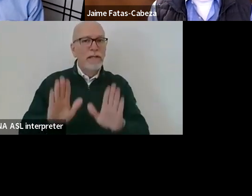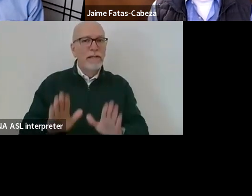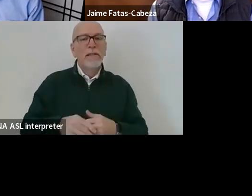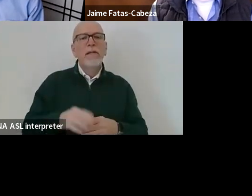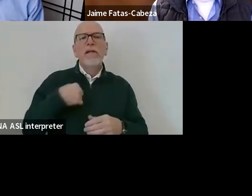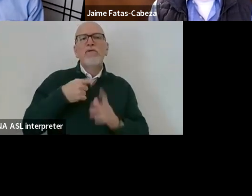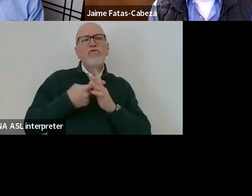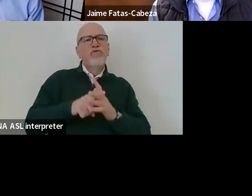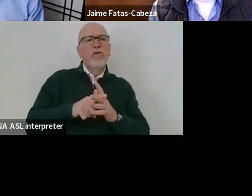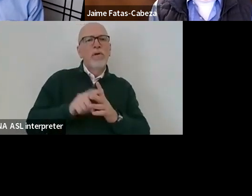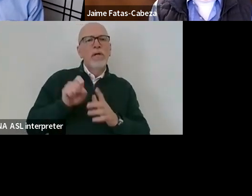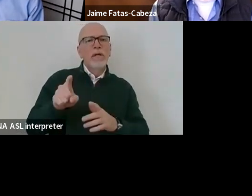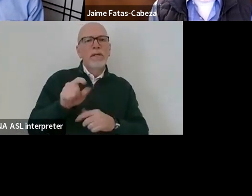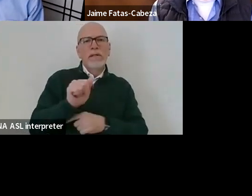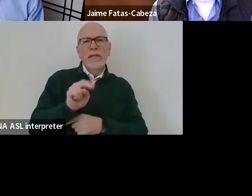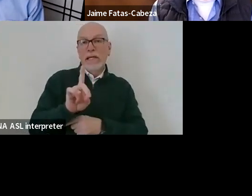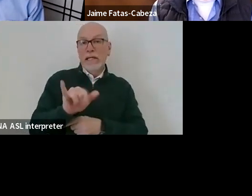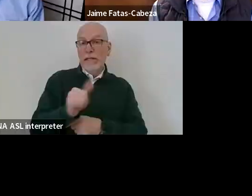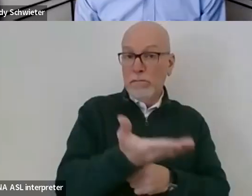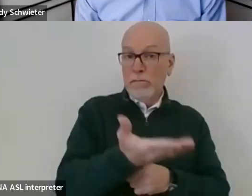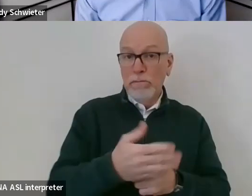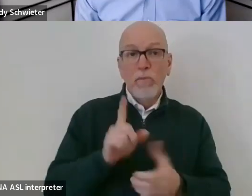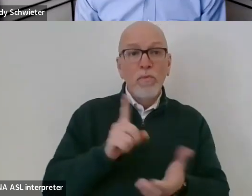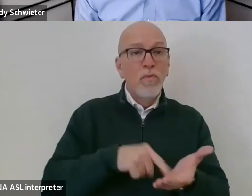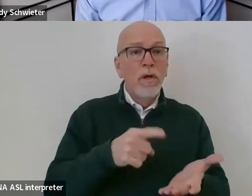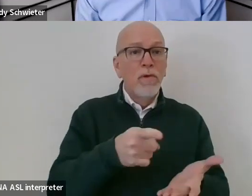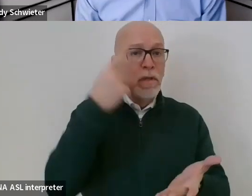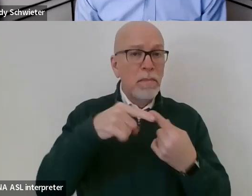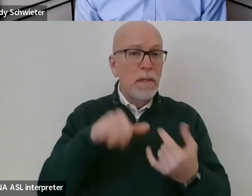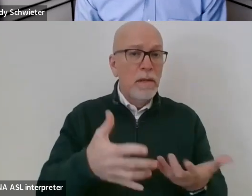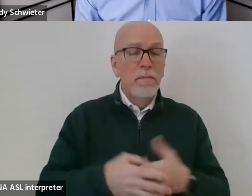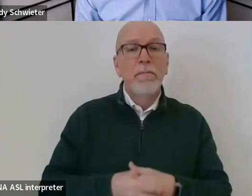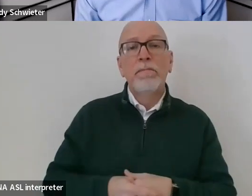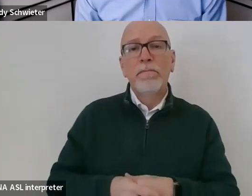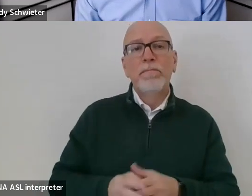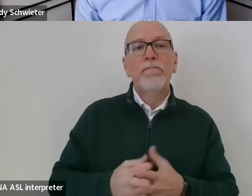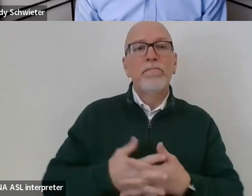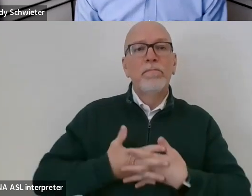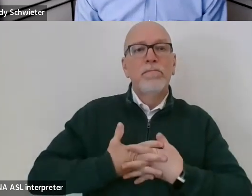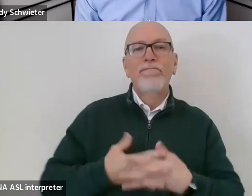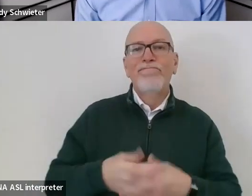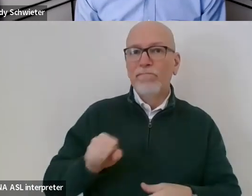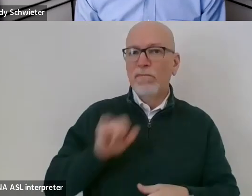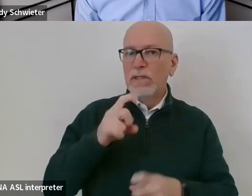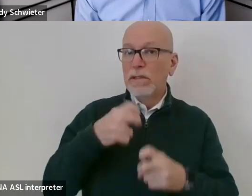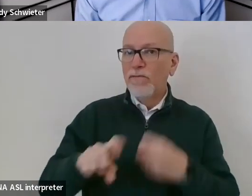And I'll start by asking my colleague, Andy. What do you think about that? Thanks. I think it's a tough